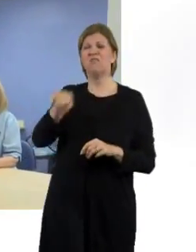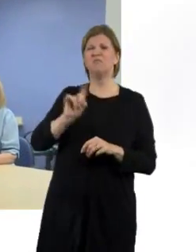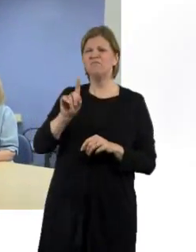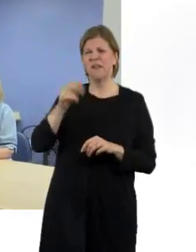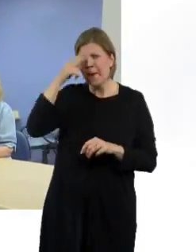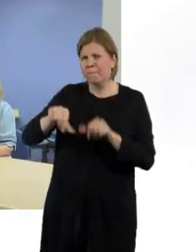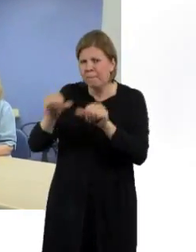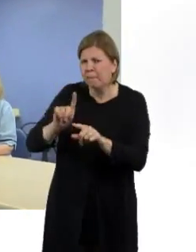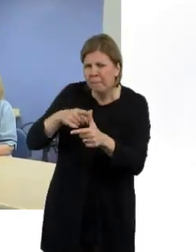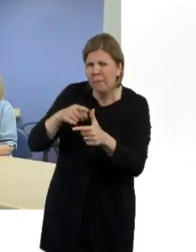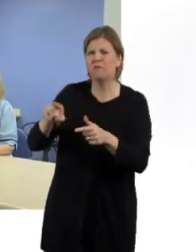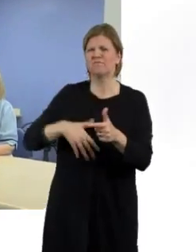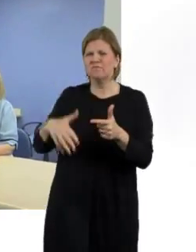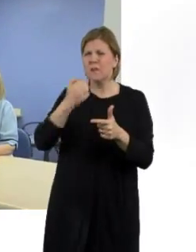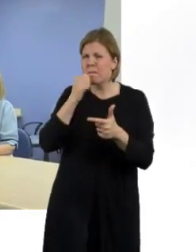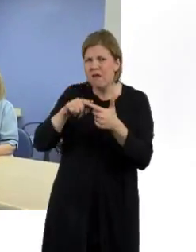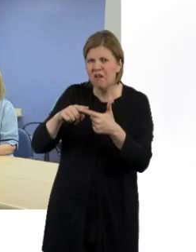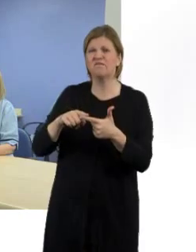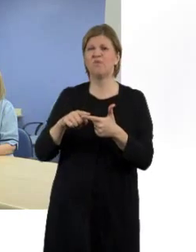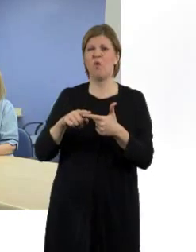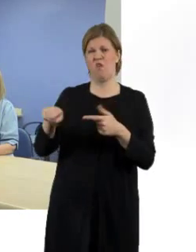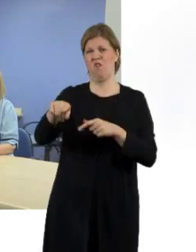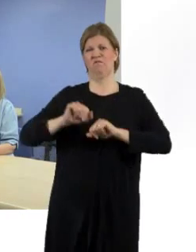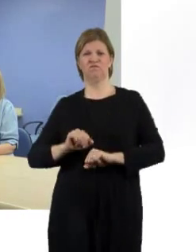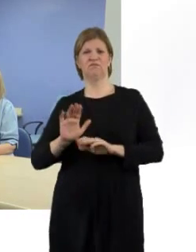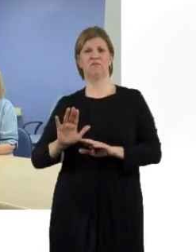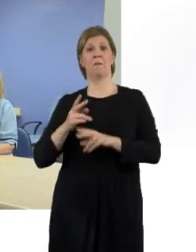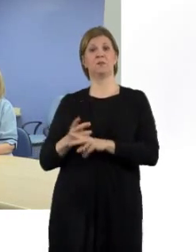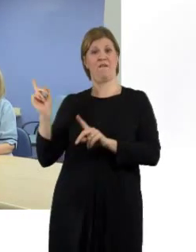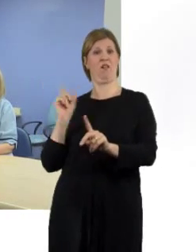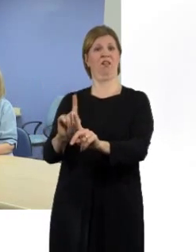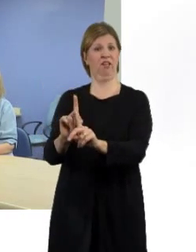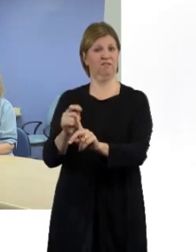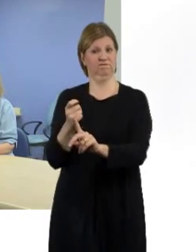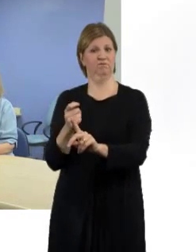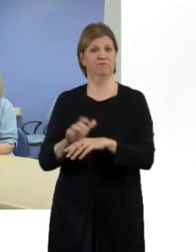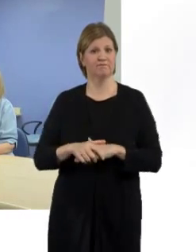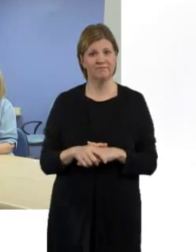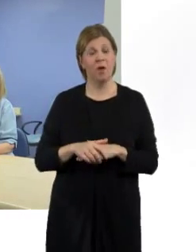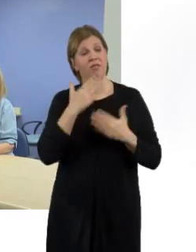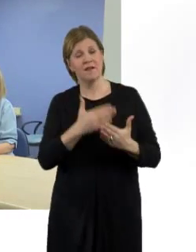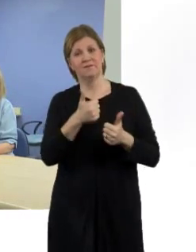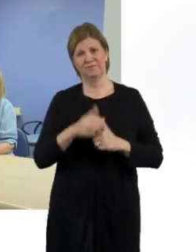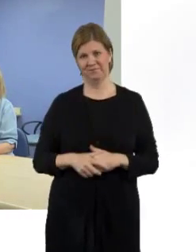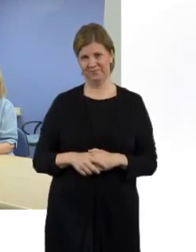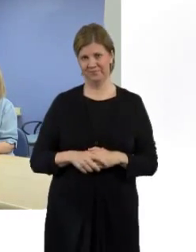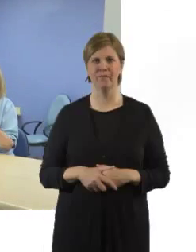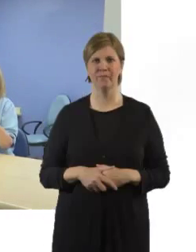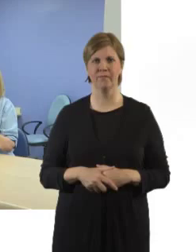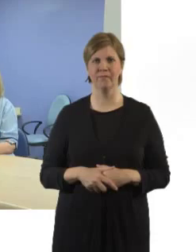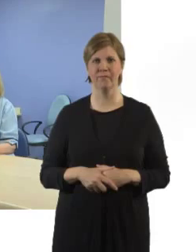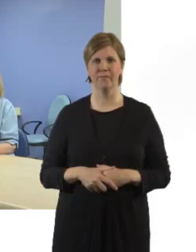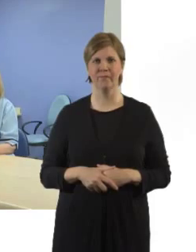Hi Ruth. Hello there. Now Mum's made her way here to maternity assessment. What's going to happen now? We'd ask her just to confirm her name, take her pregnancy record from